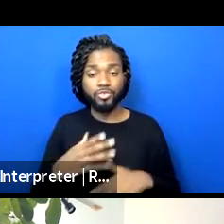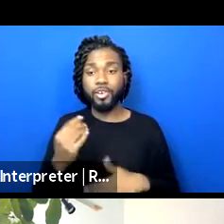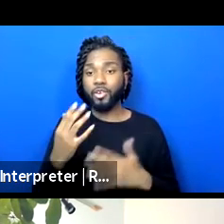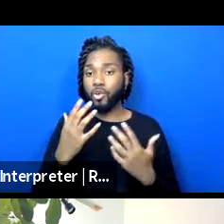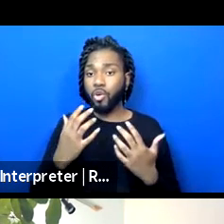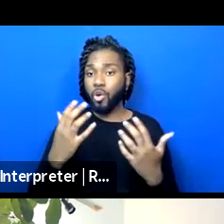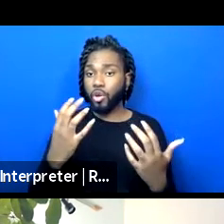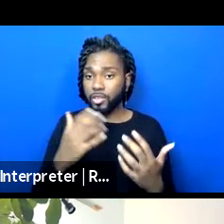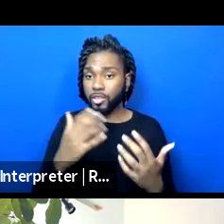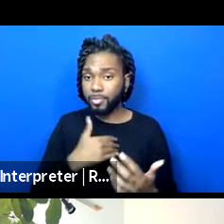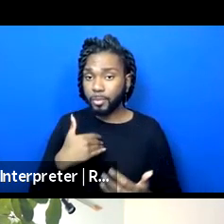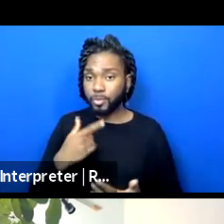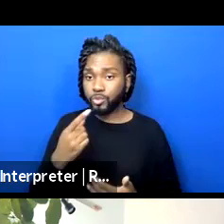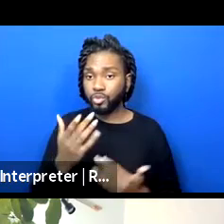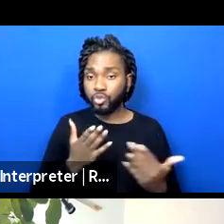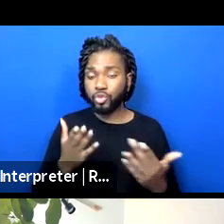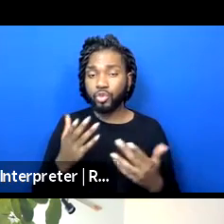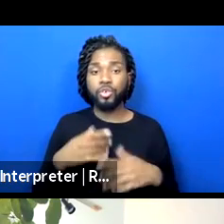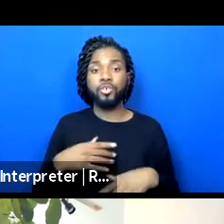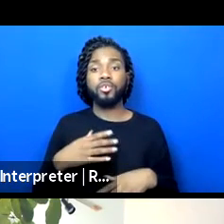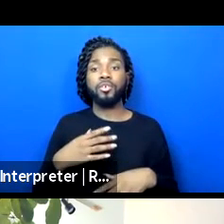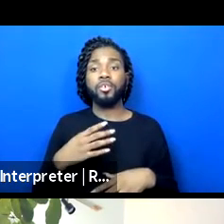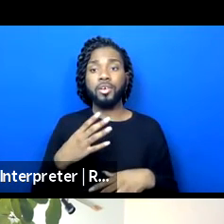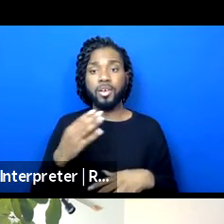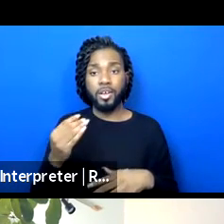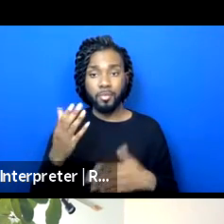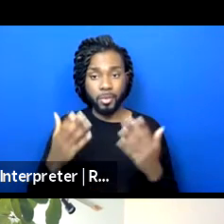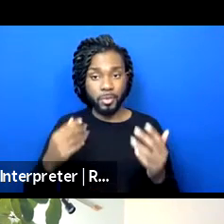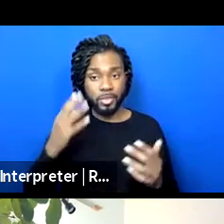that you serve and an economic impact in your